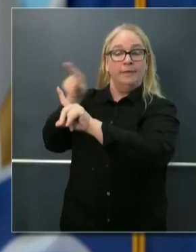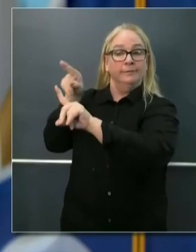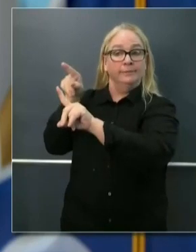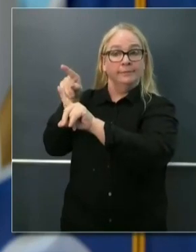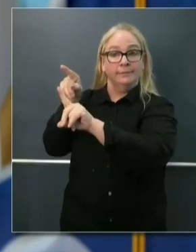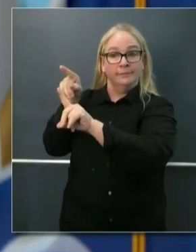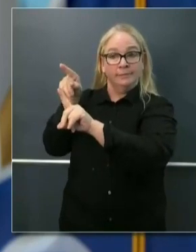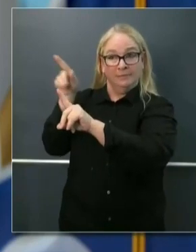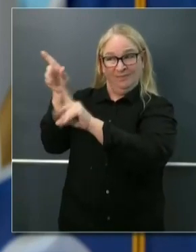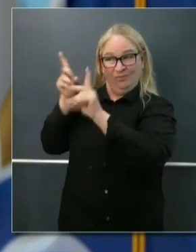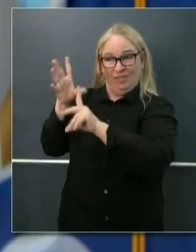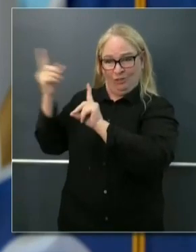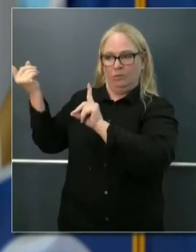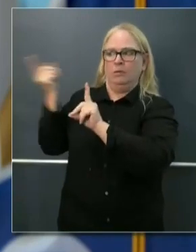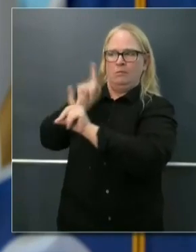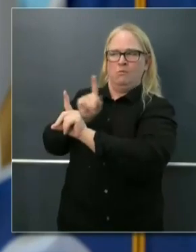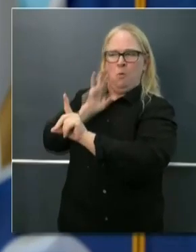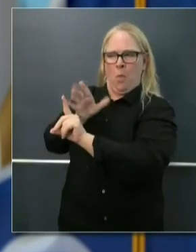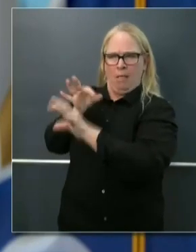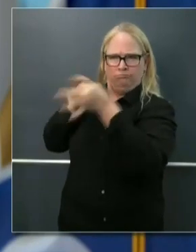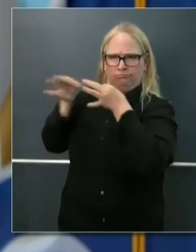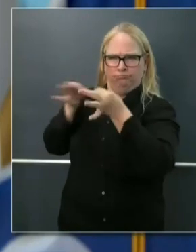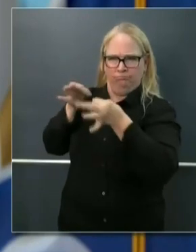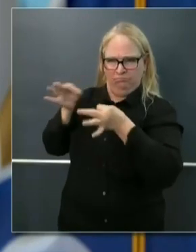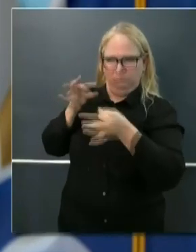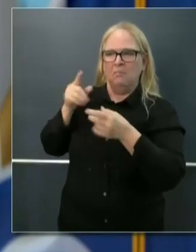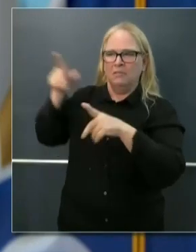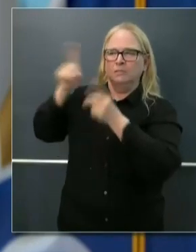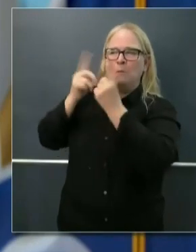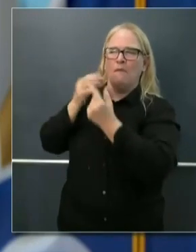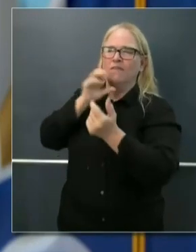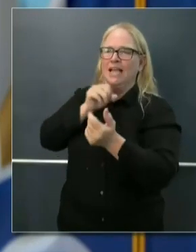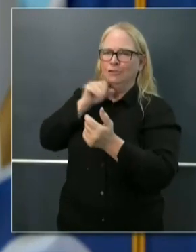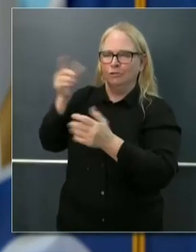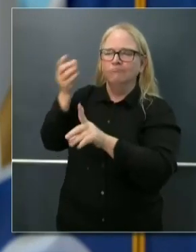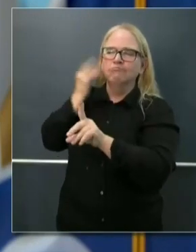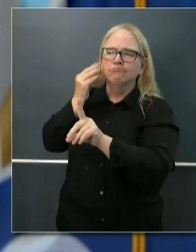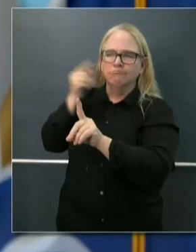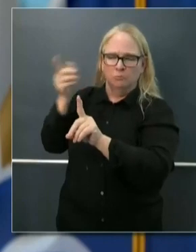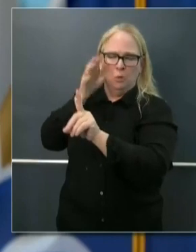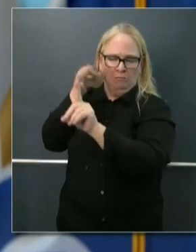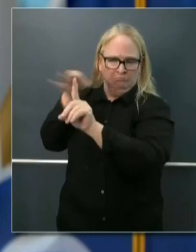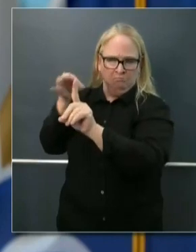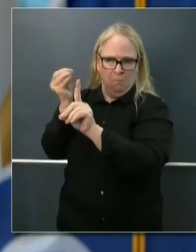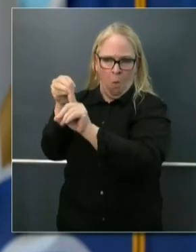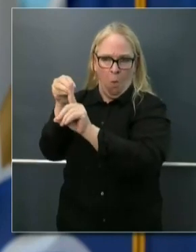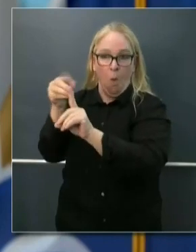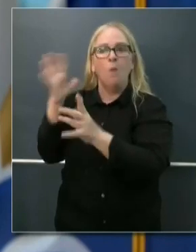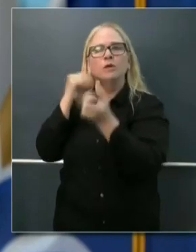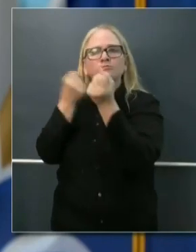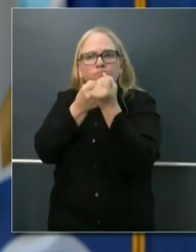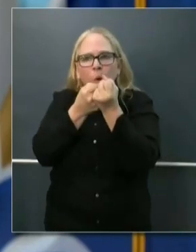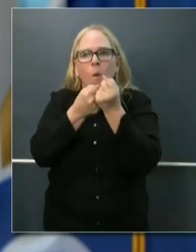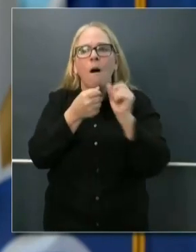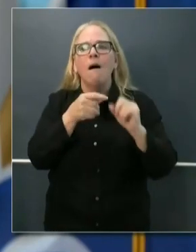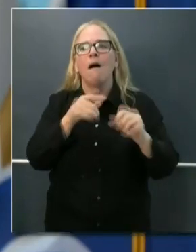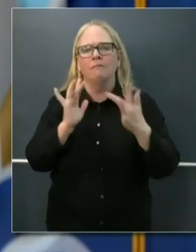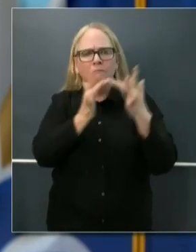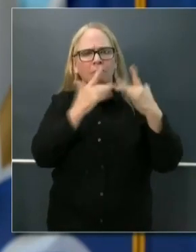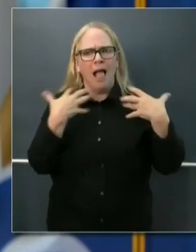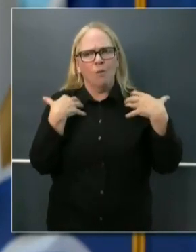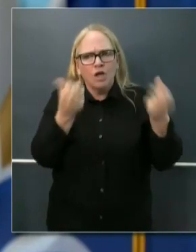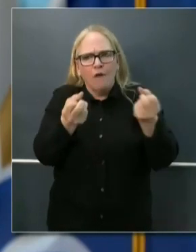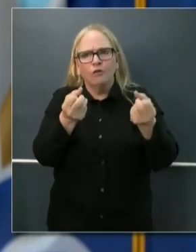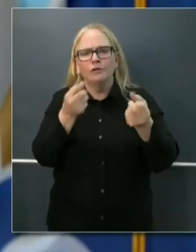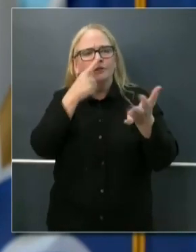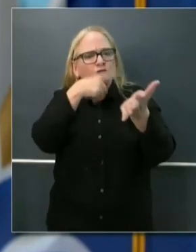moment. She'll talk a little bit more about this program, but to build on existing supports of outreach for wellness and check-ins in the state